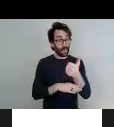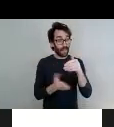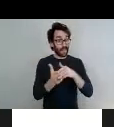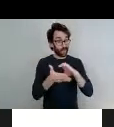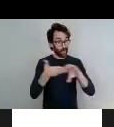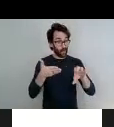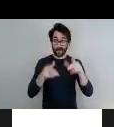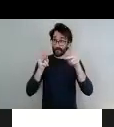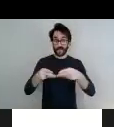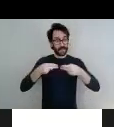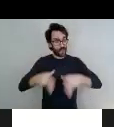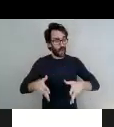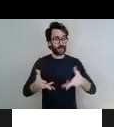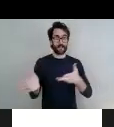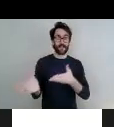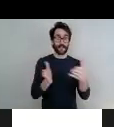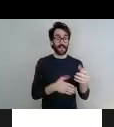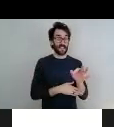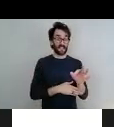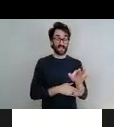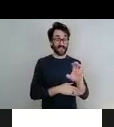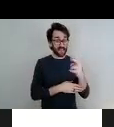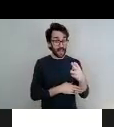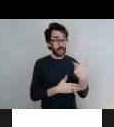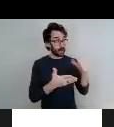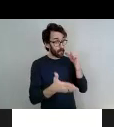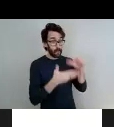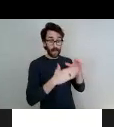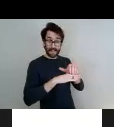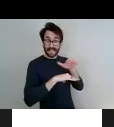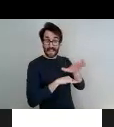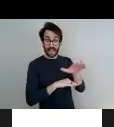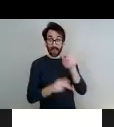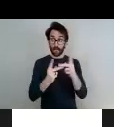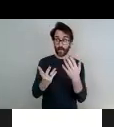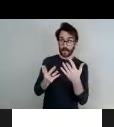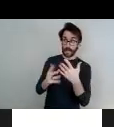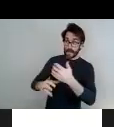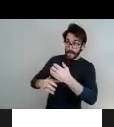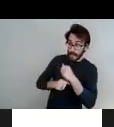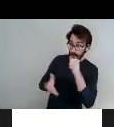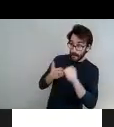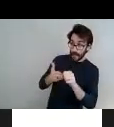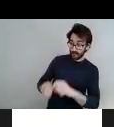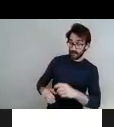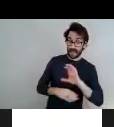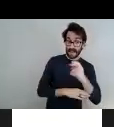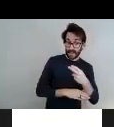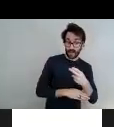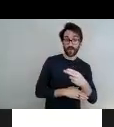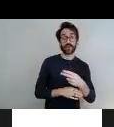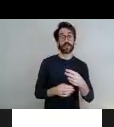has lost, if there is cash in the mail that may be able to be intercepted, or if we see a new